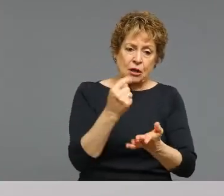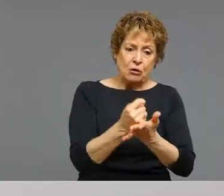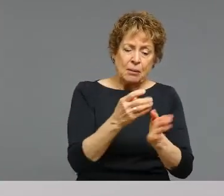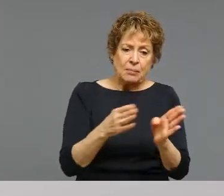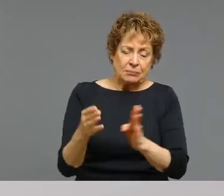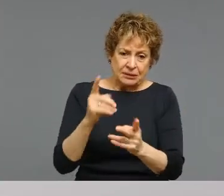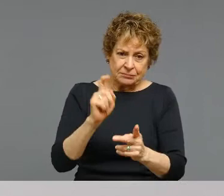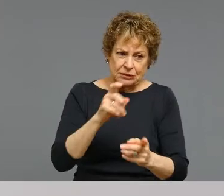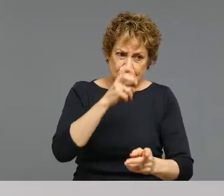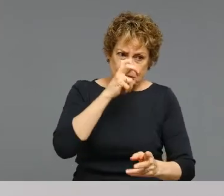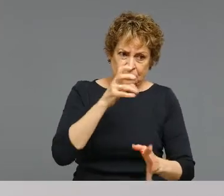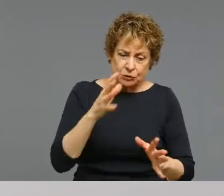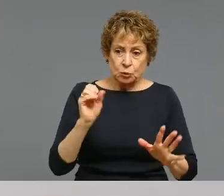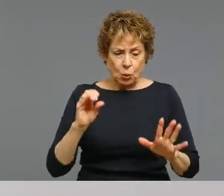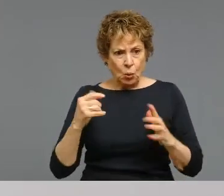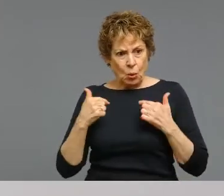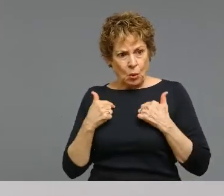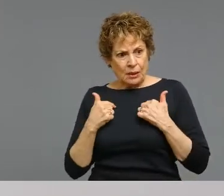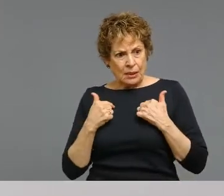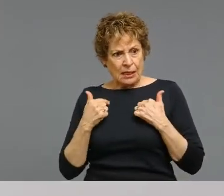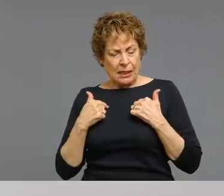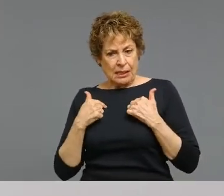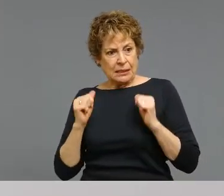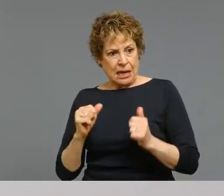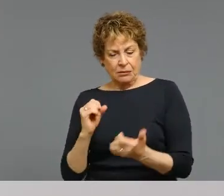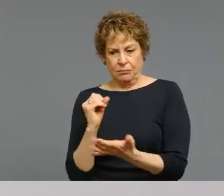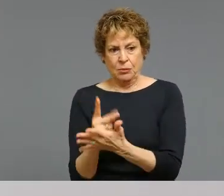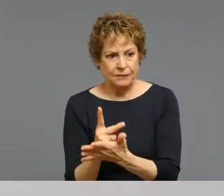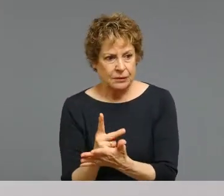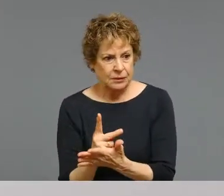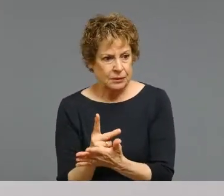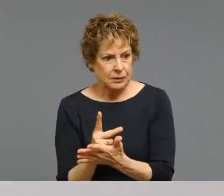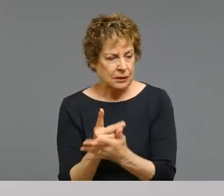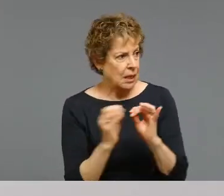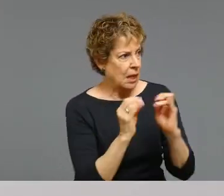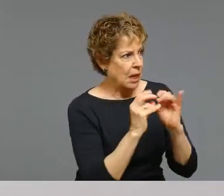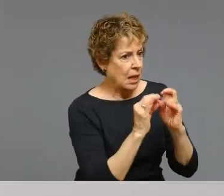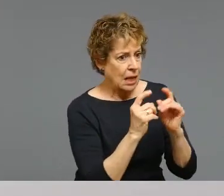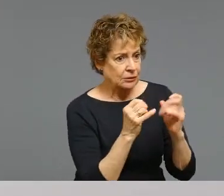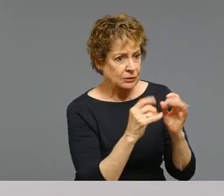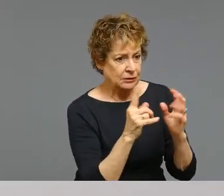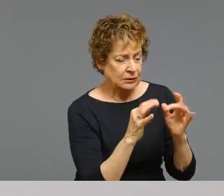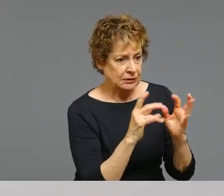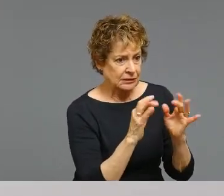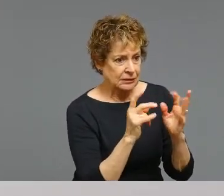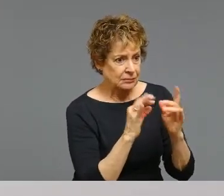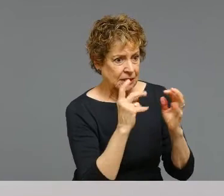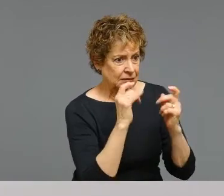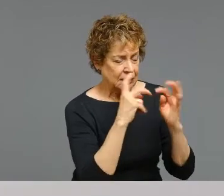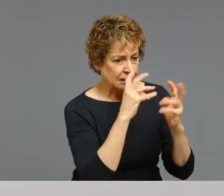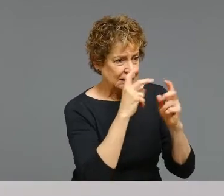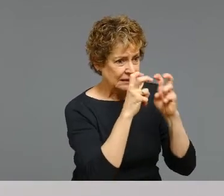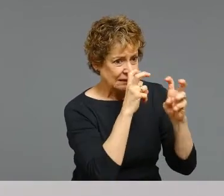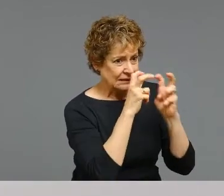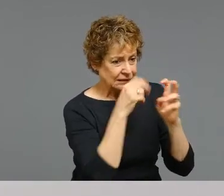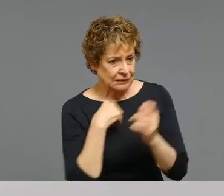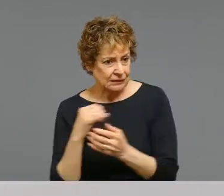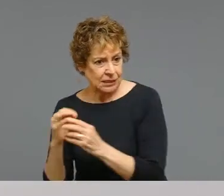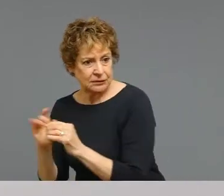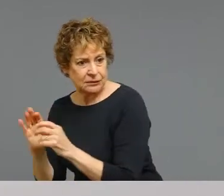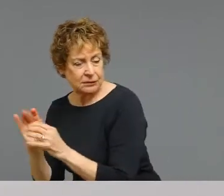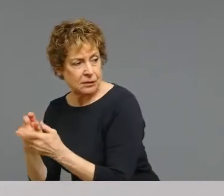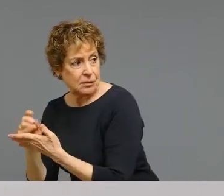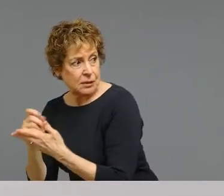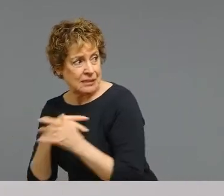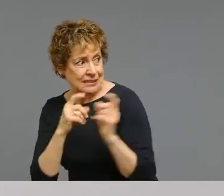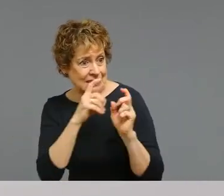allows it to be approved while they're going through the full bureaucratic process of becoming fully approved. And so they've still submitted the